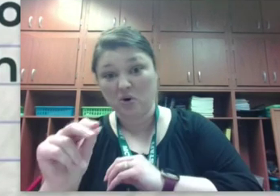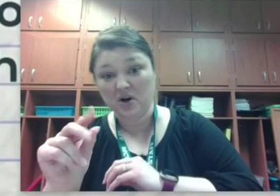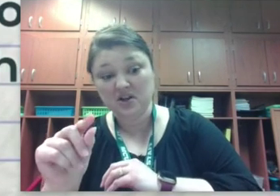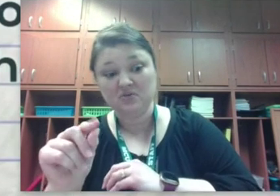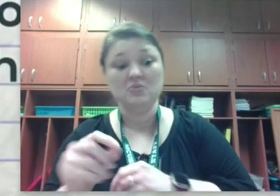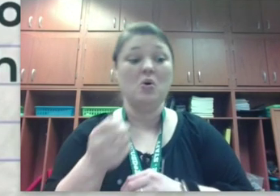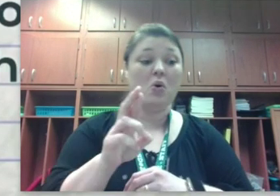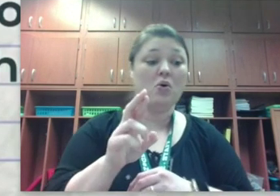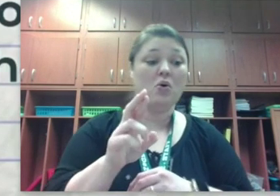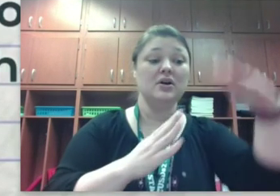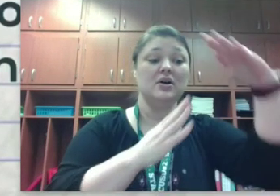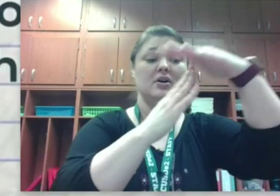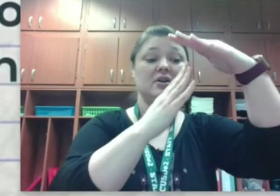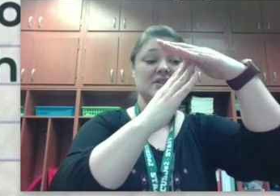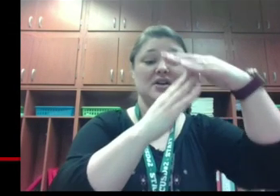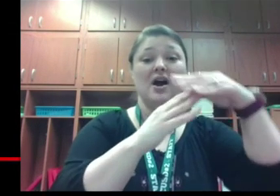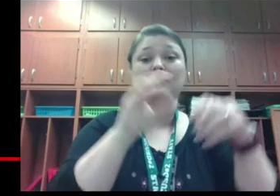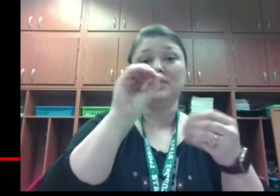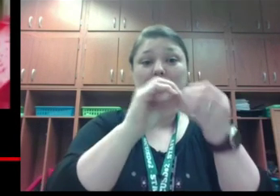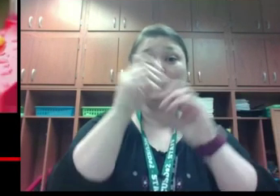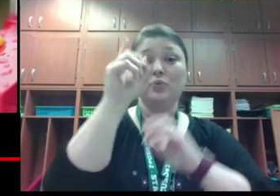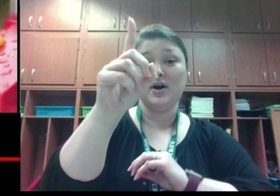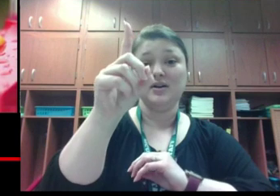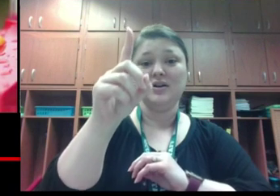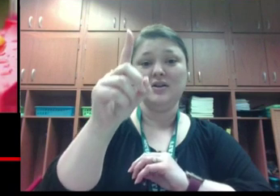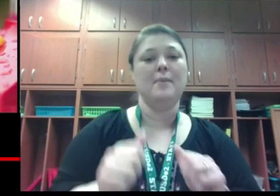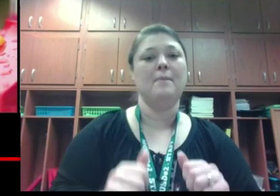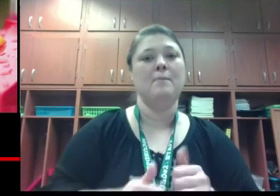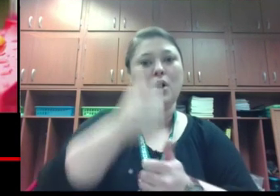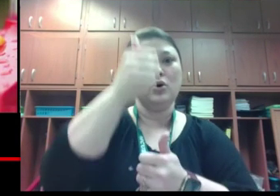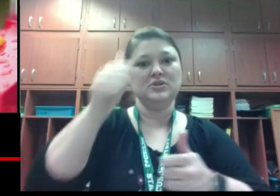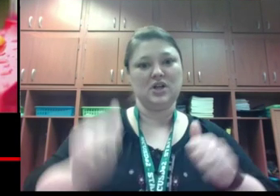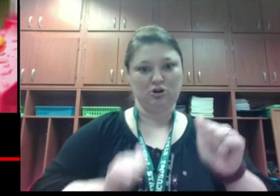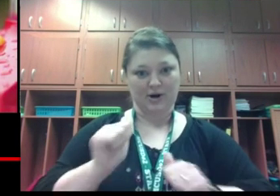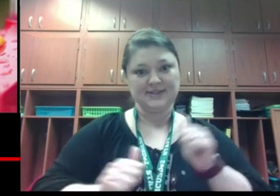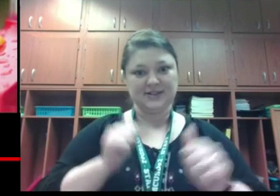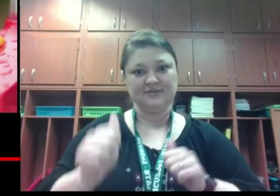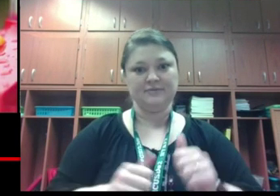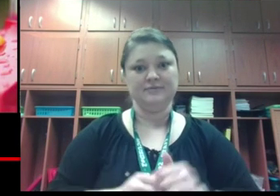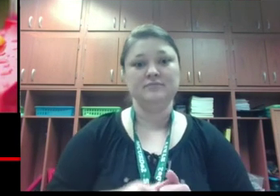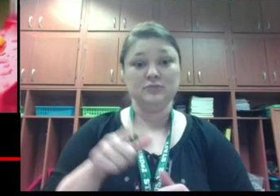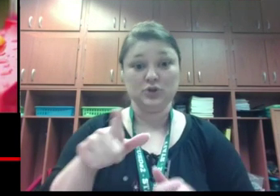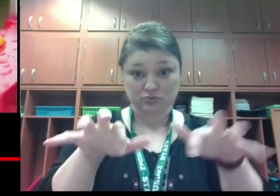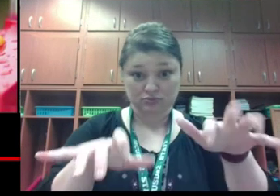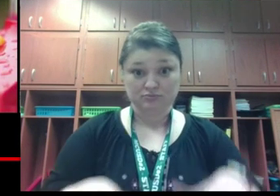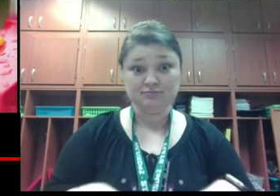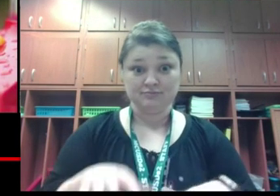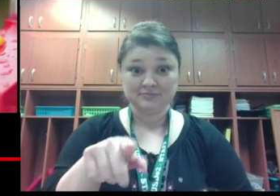number 20, or the top, number 1, the most aggressive?